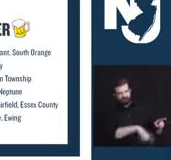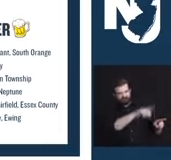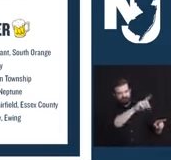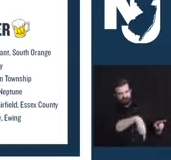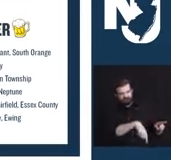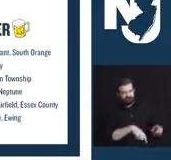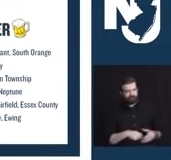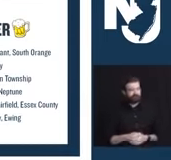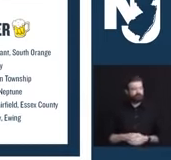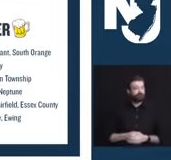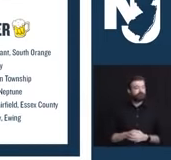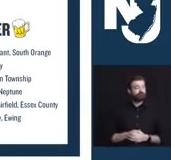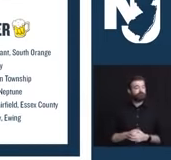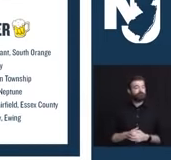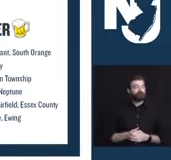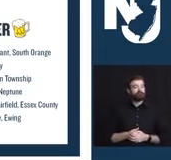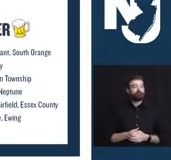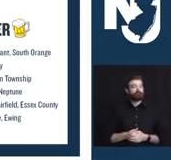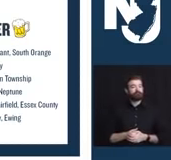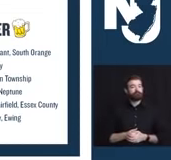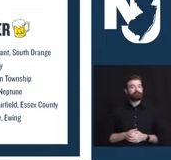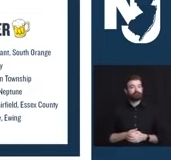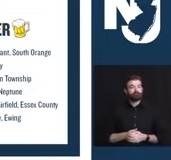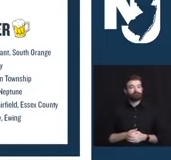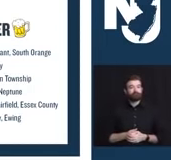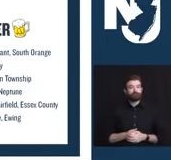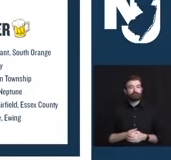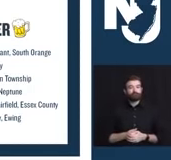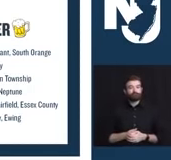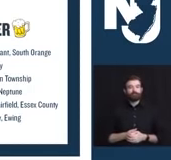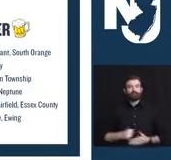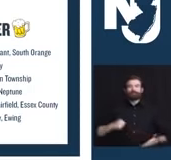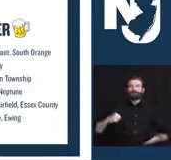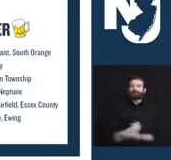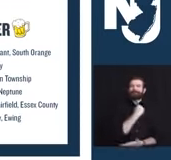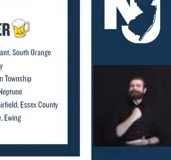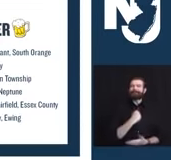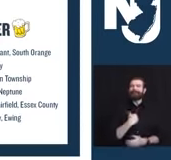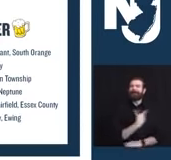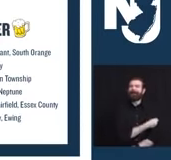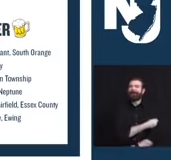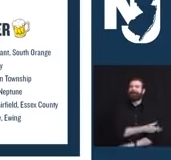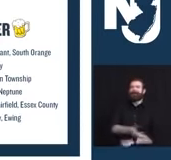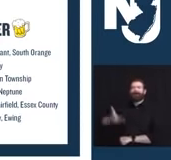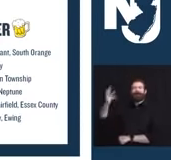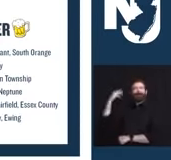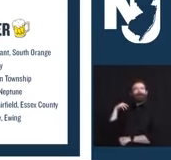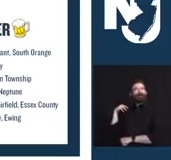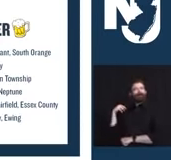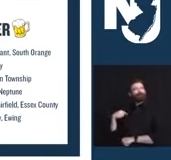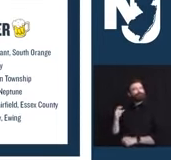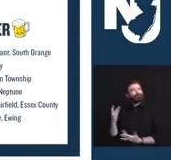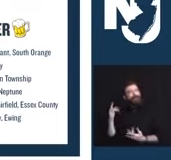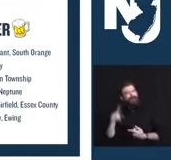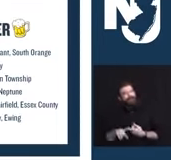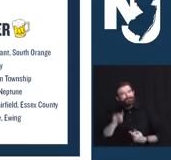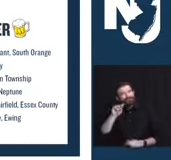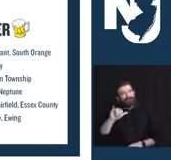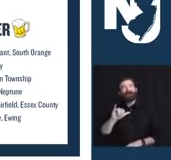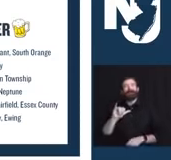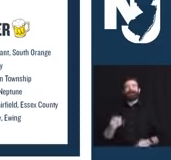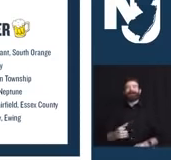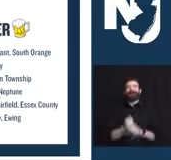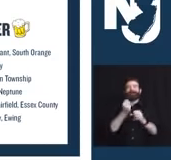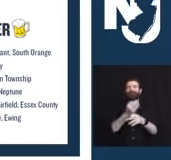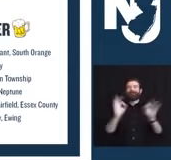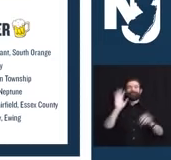It's the only reason I regret waiting to get my first shot. That's all I can say. We got our second on Friday,